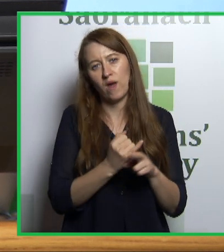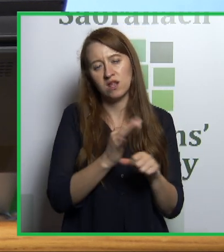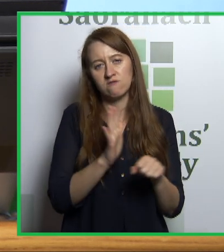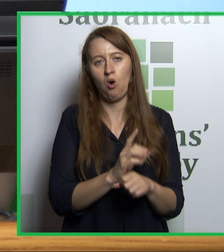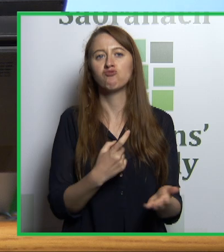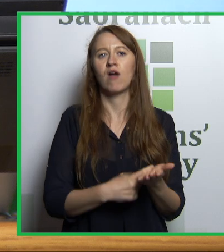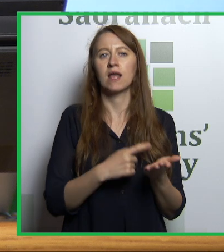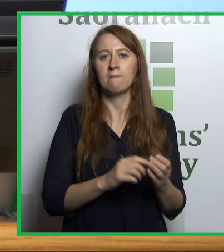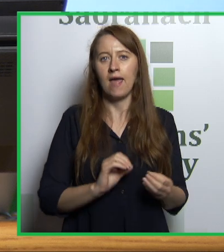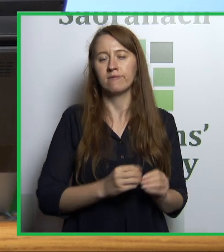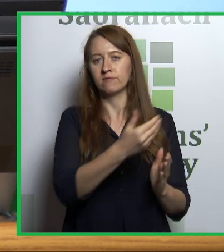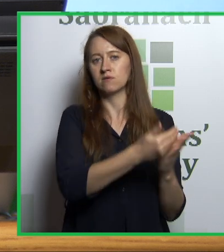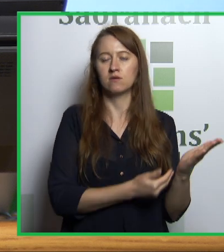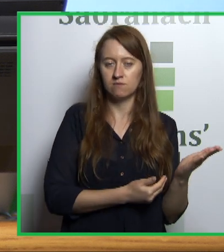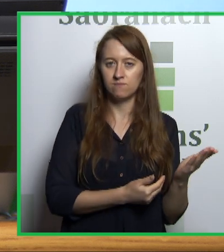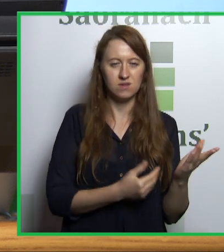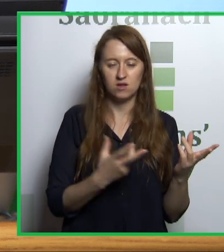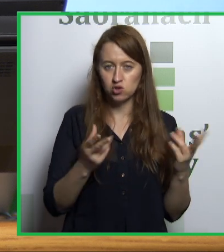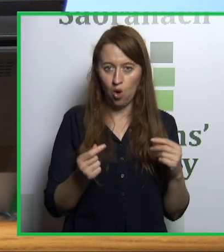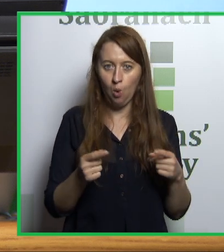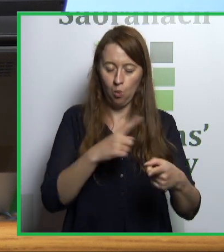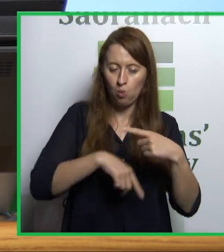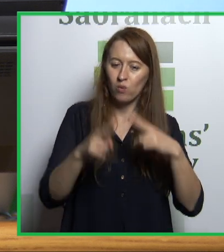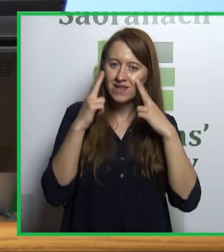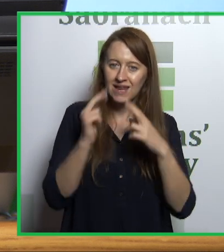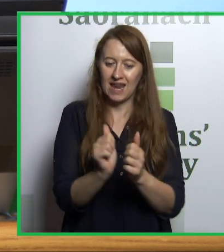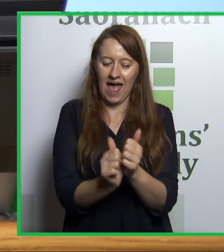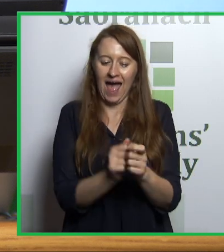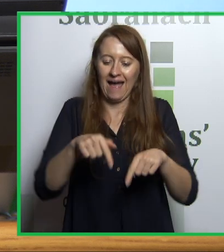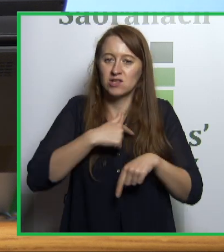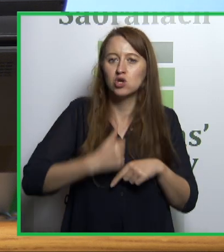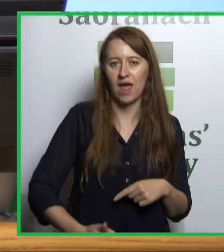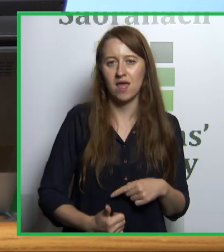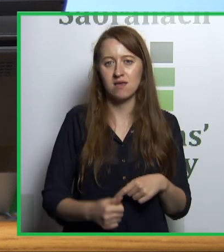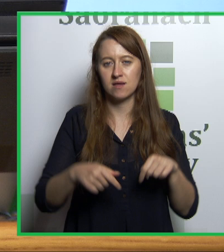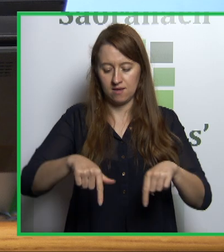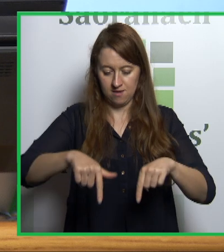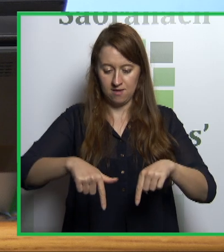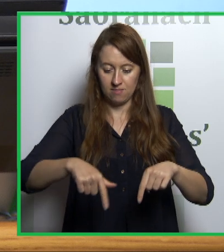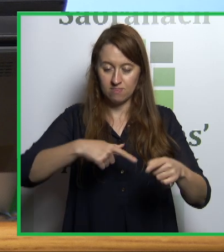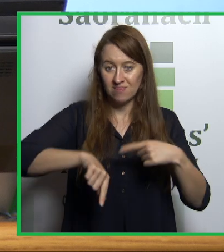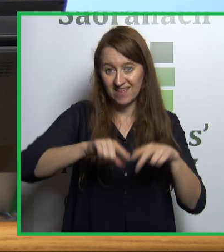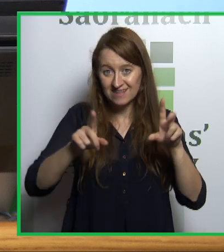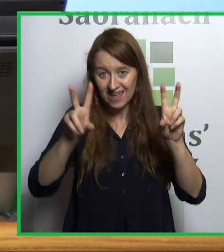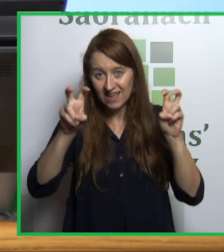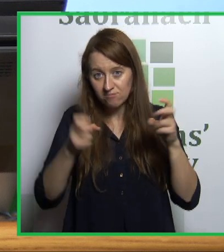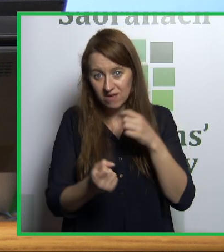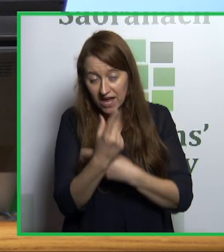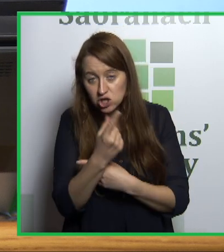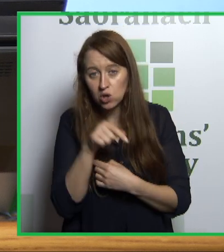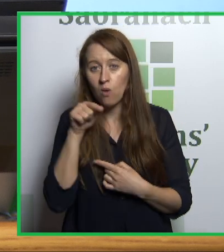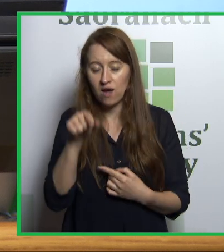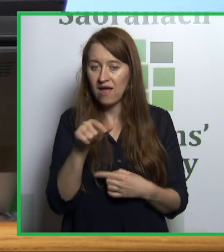people need to be acting today. This is a profound, really serious issue on society, affecting people's lives,